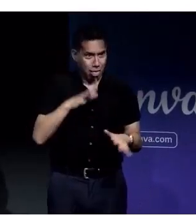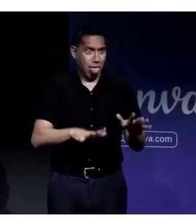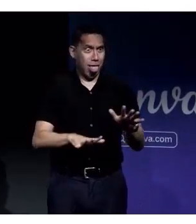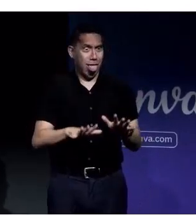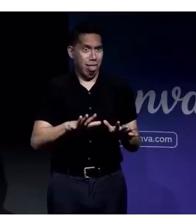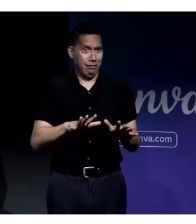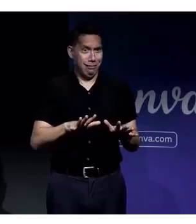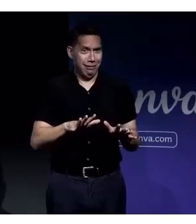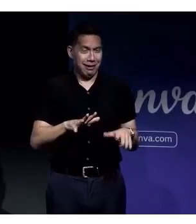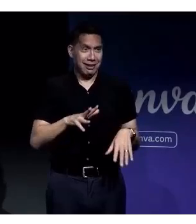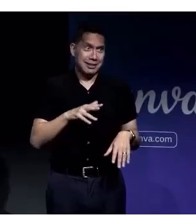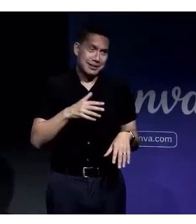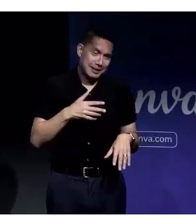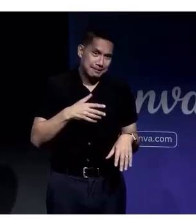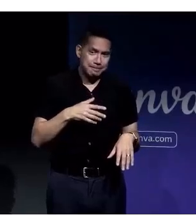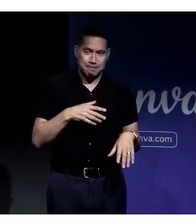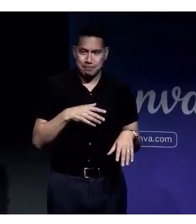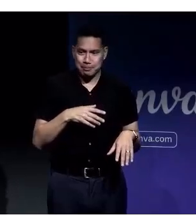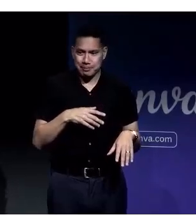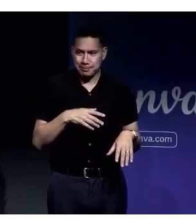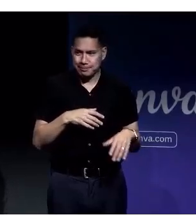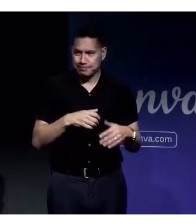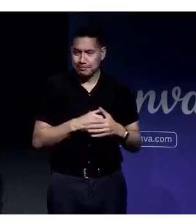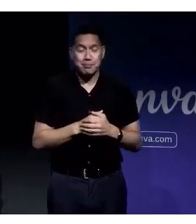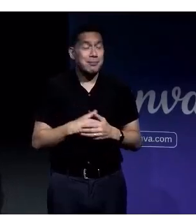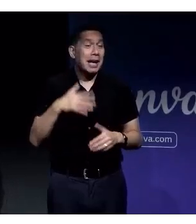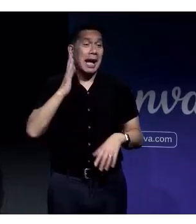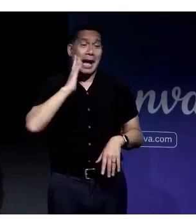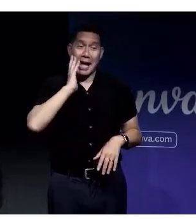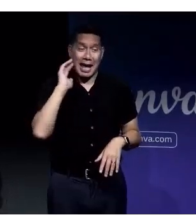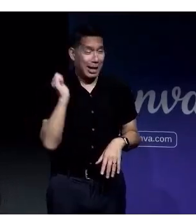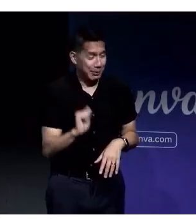went, I'm like, anyway.